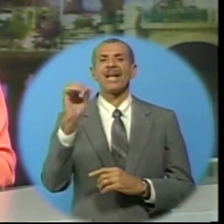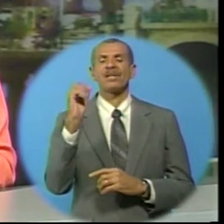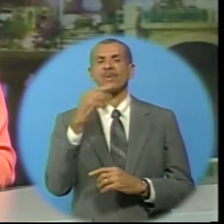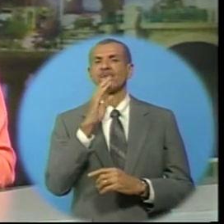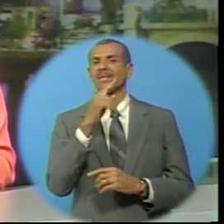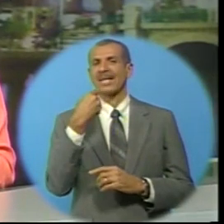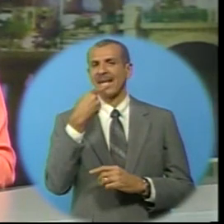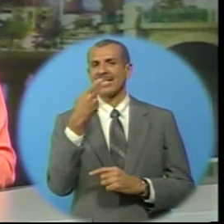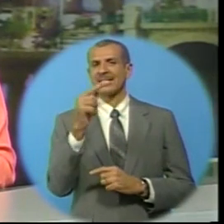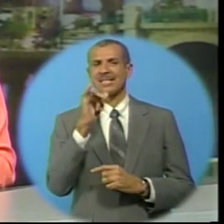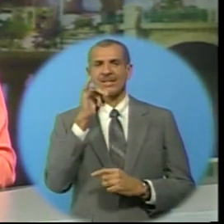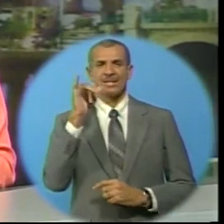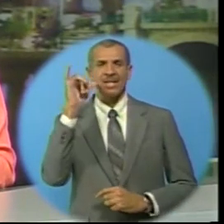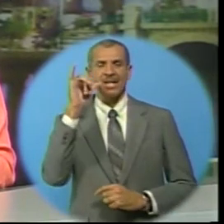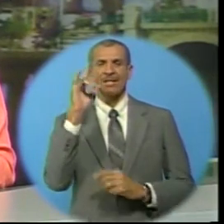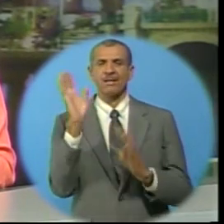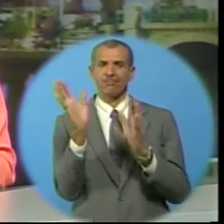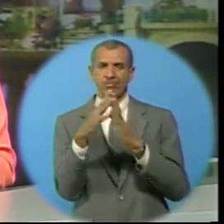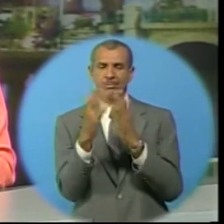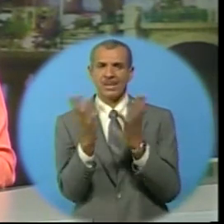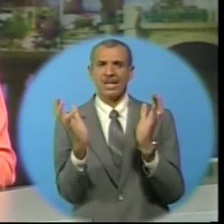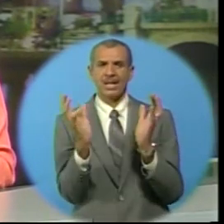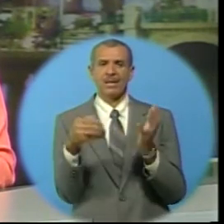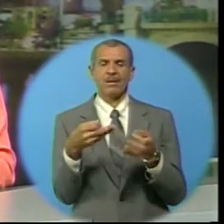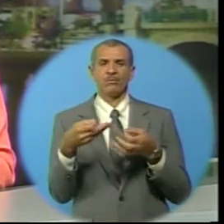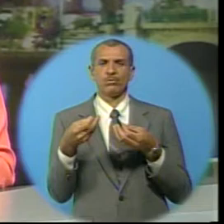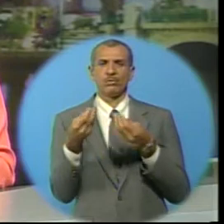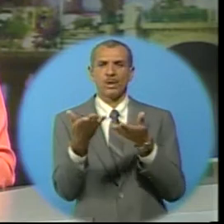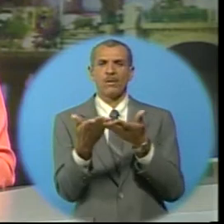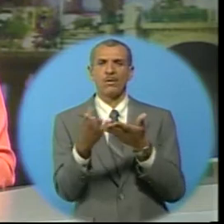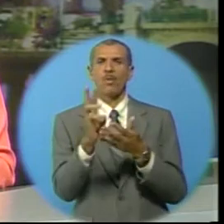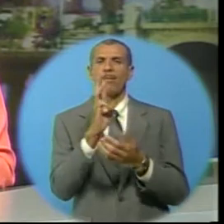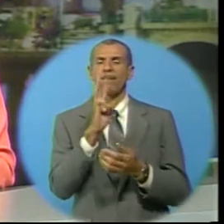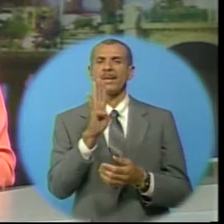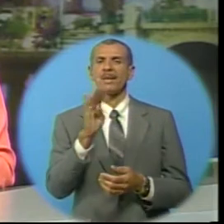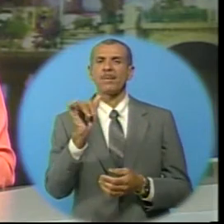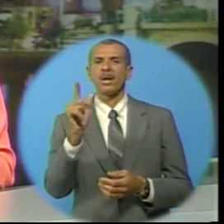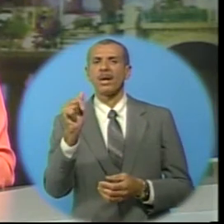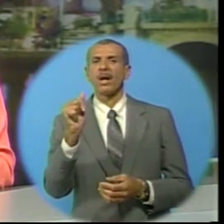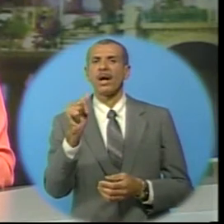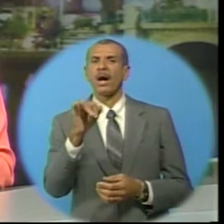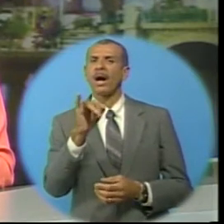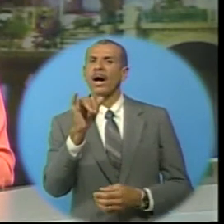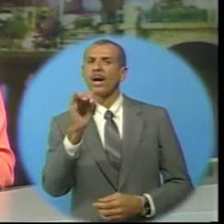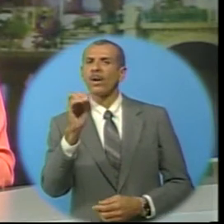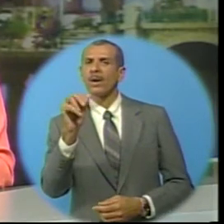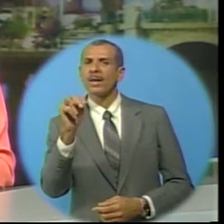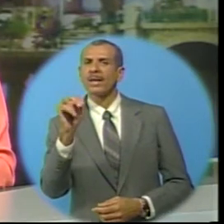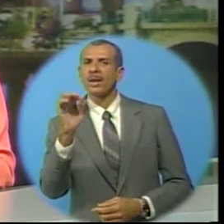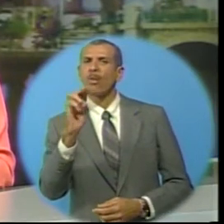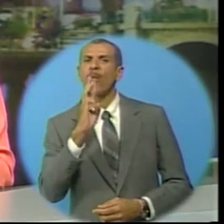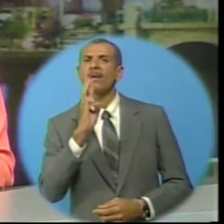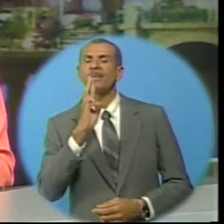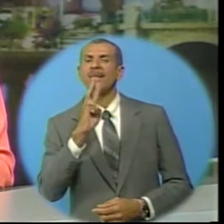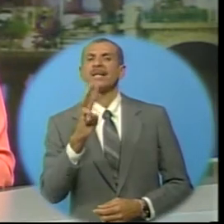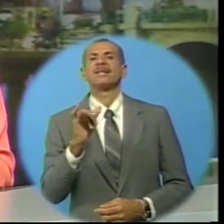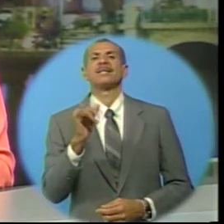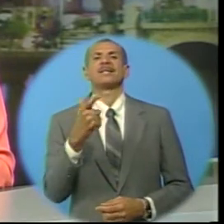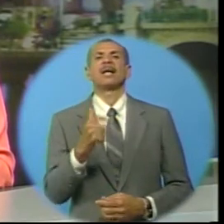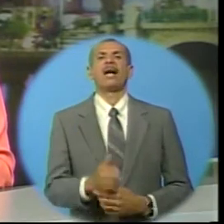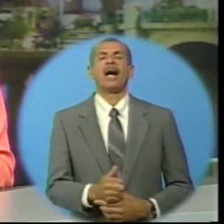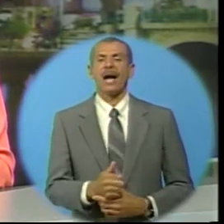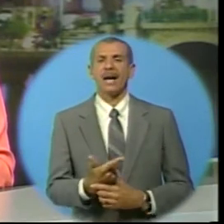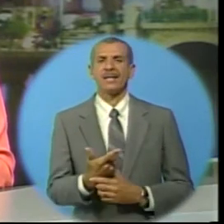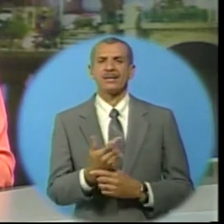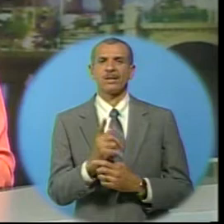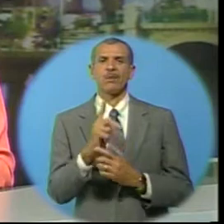yesterday during a ceremony for the official handover of the mains in the BWA Ionics Freshwater